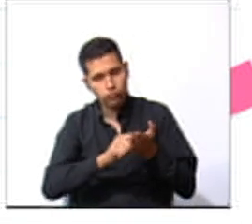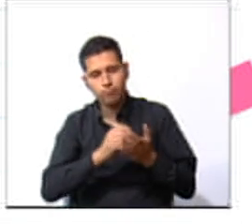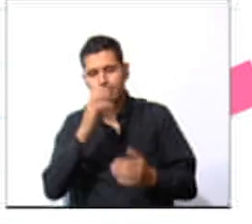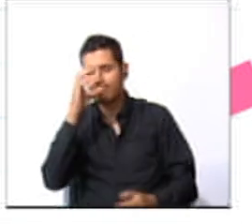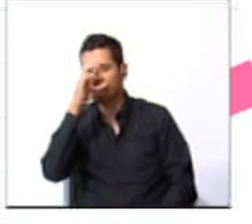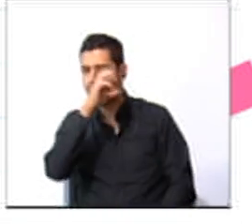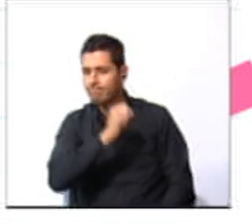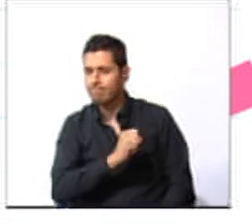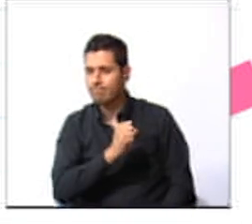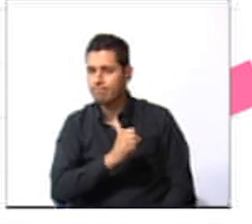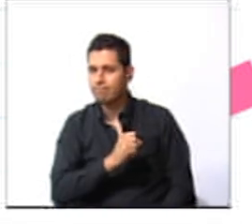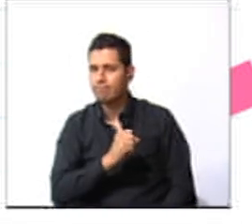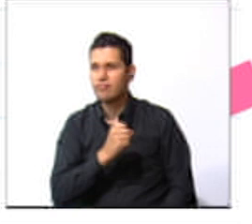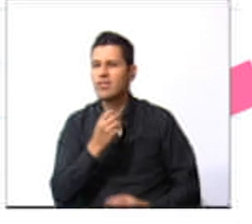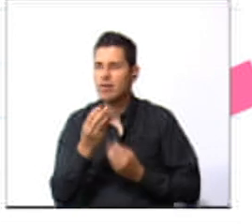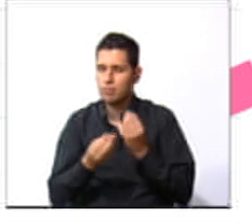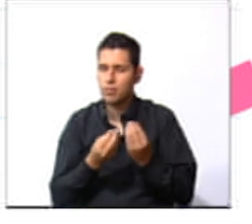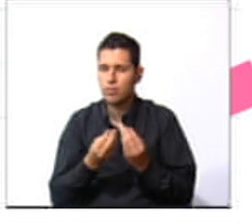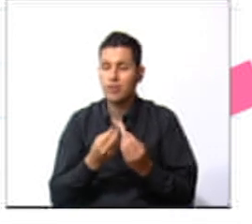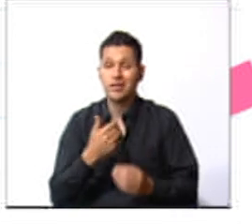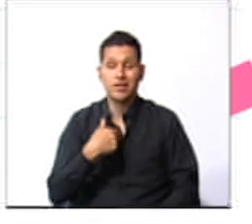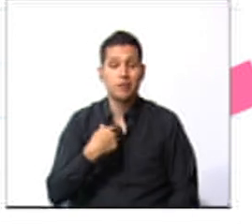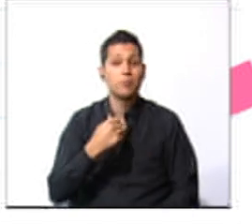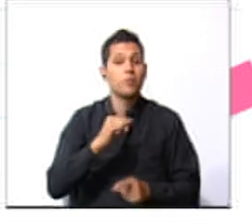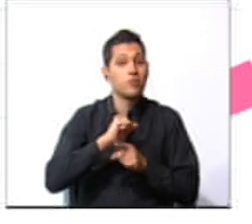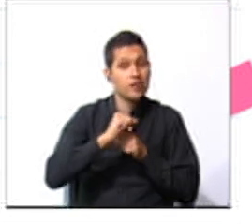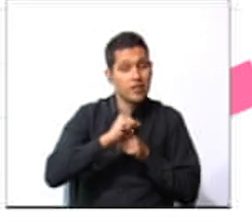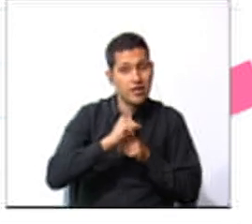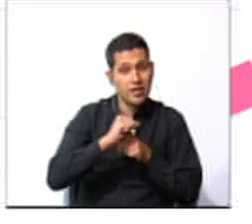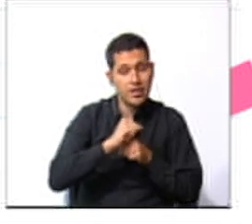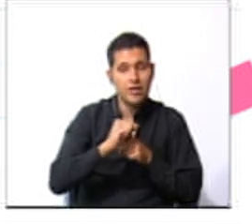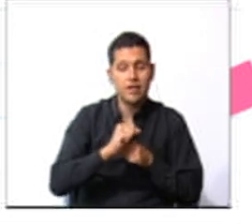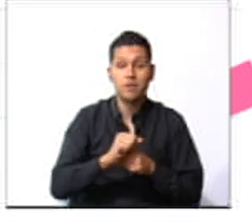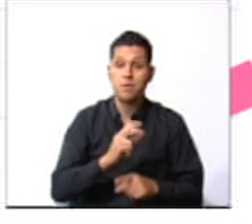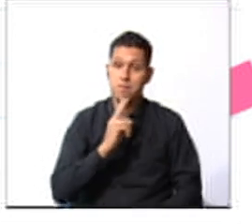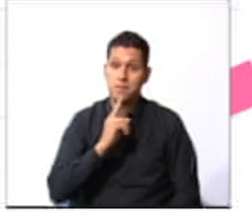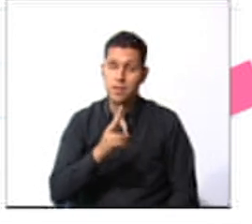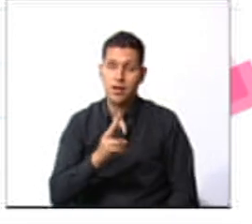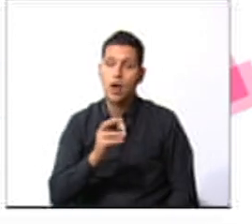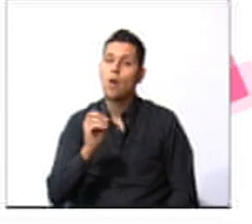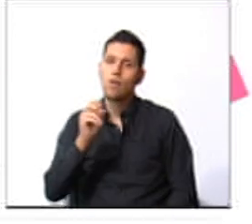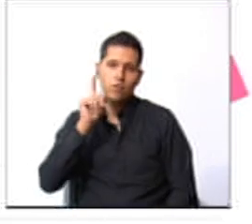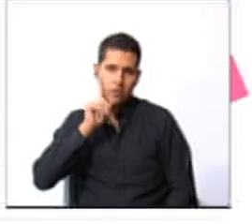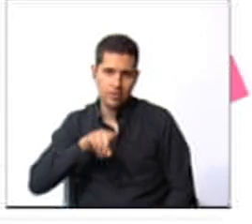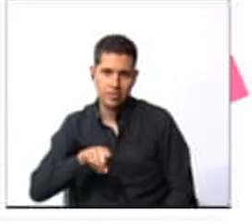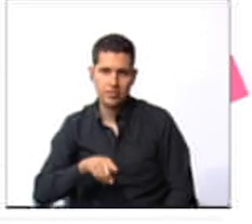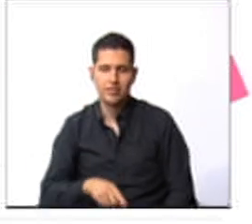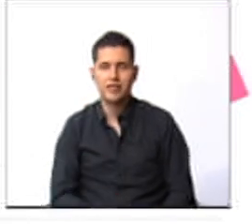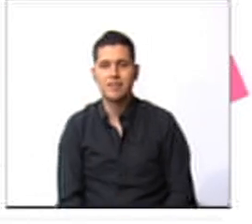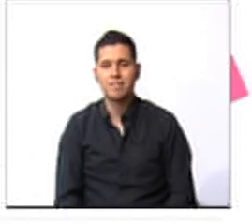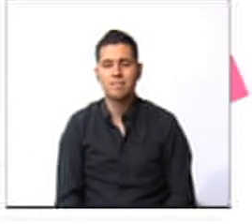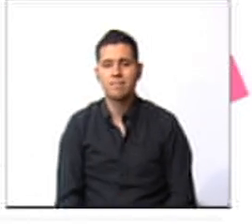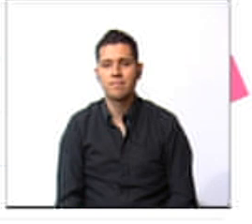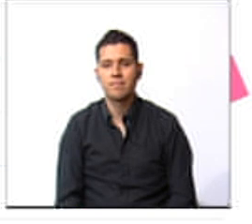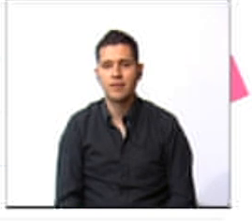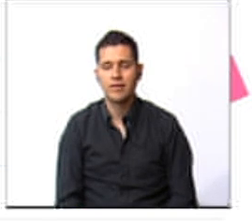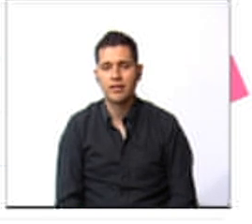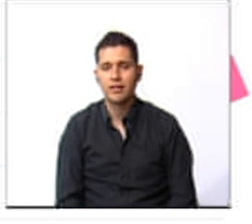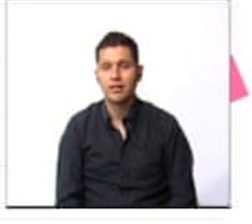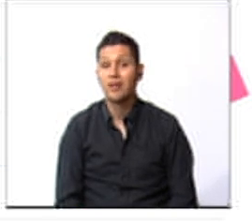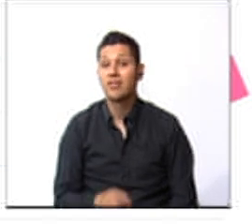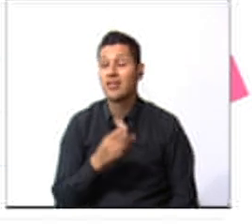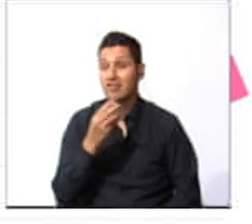are going to have an exercise of true or false. You are going